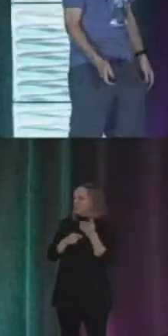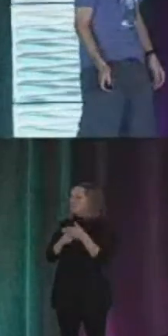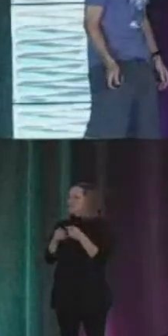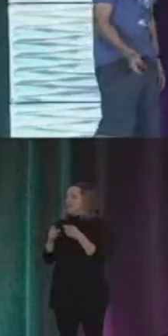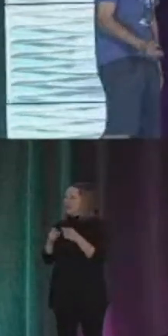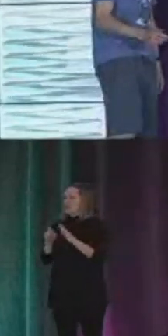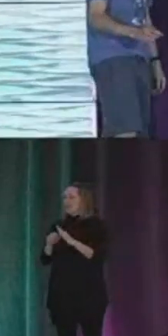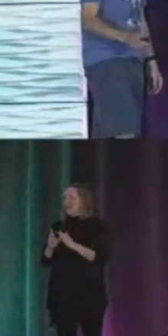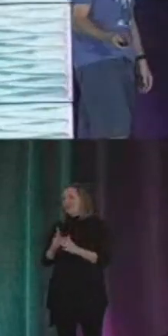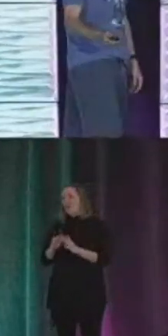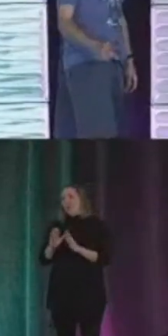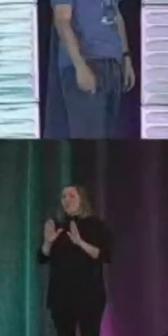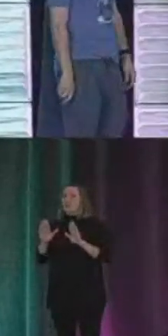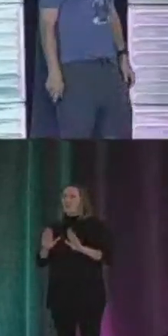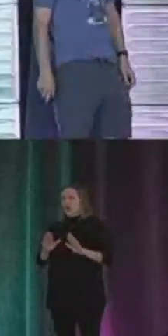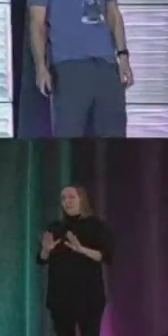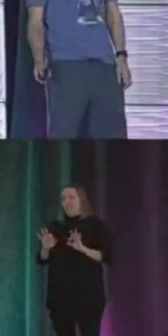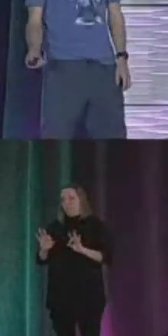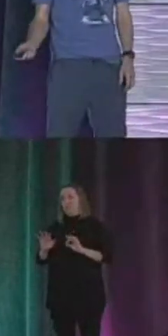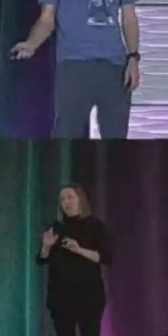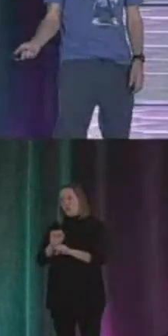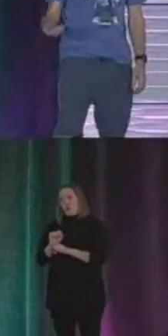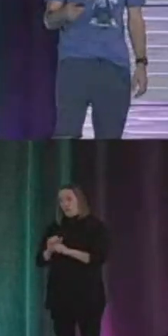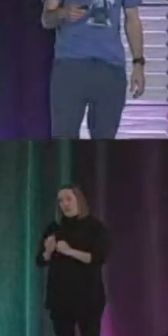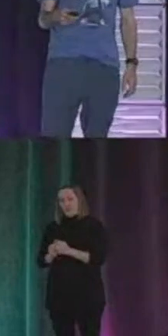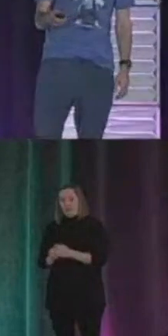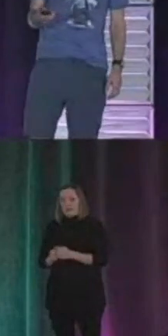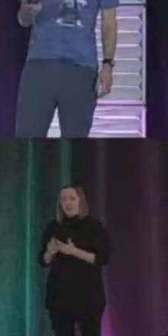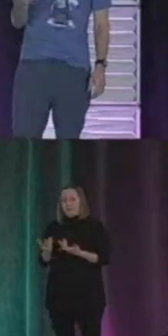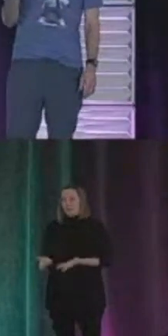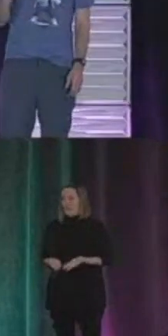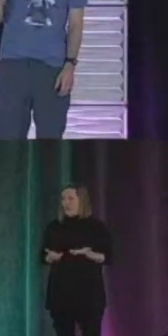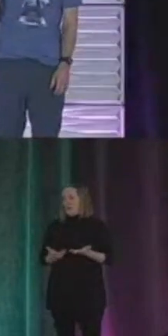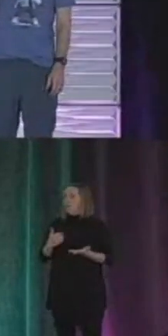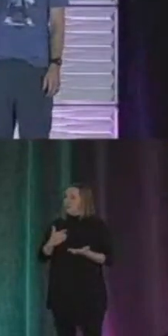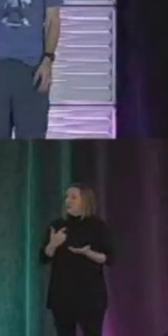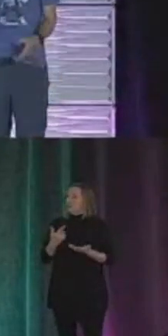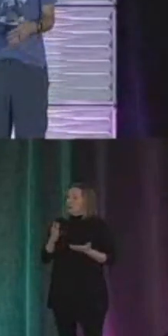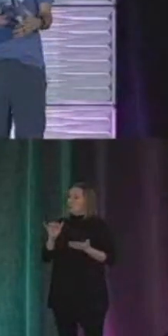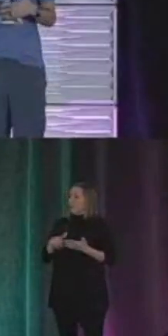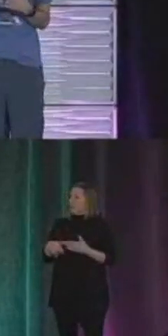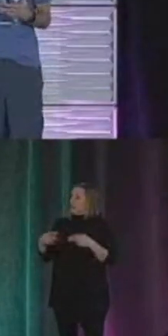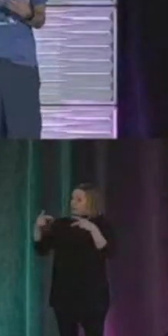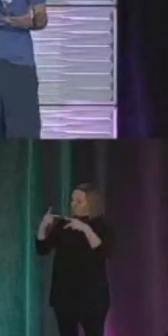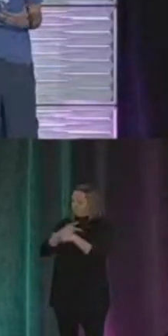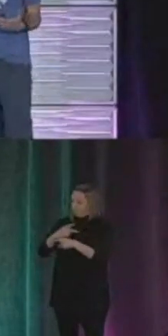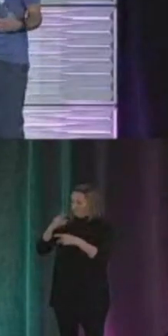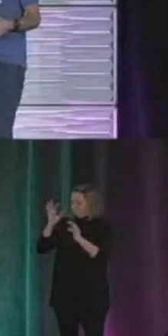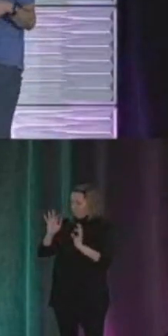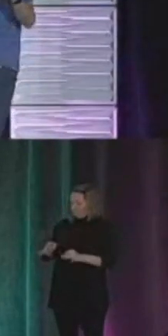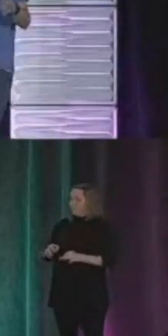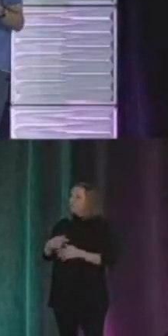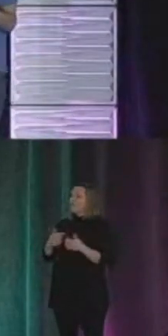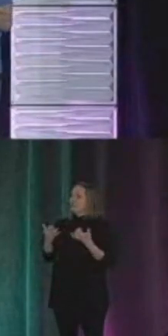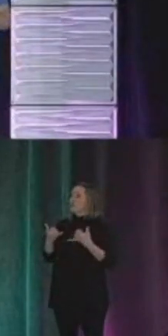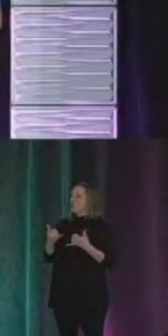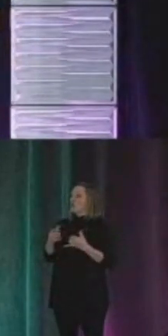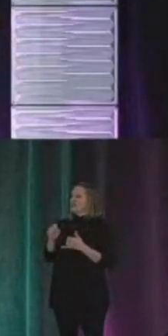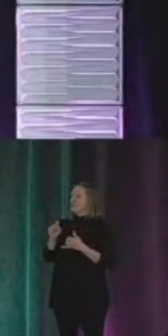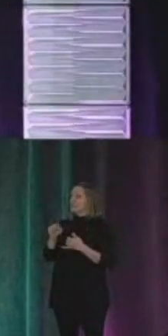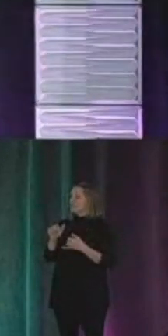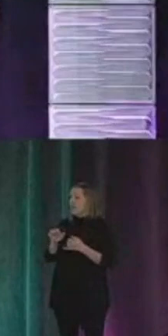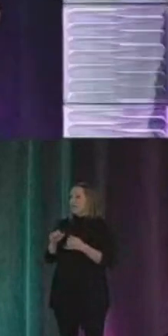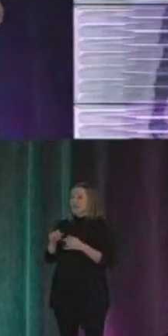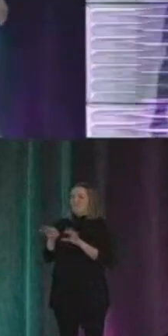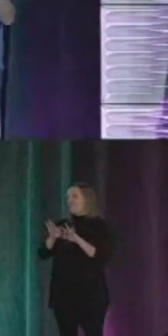It's really, really great to work with. And so that we can determine what the current state of this form